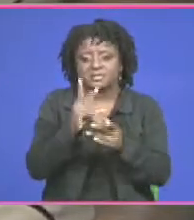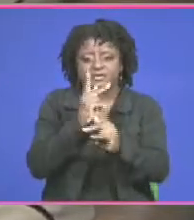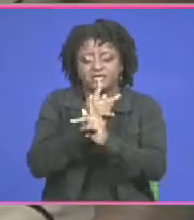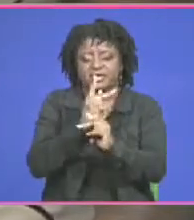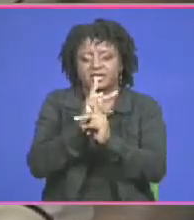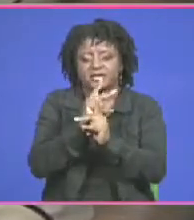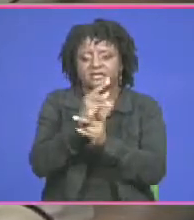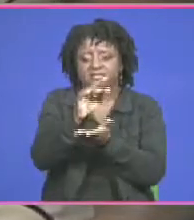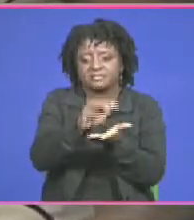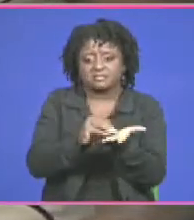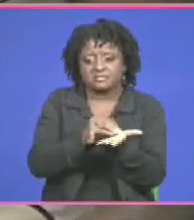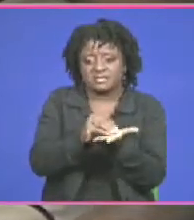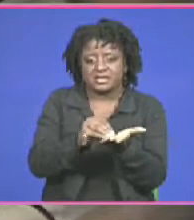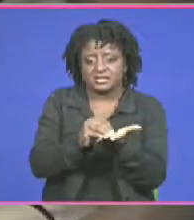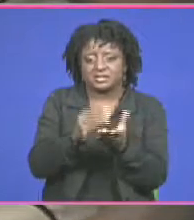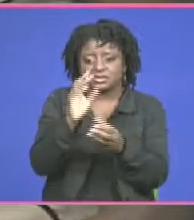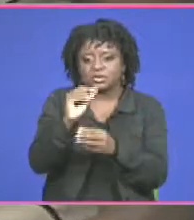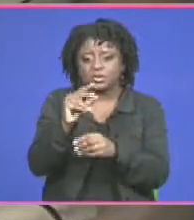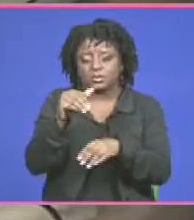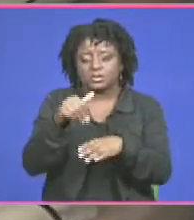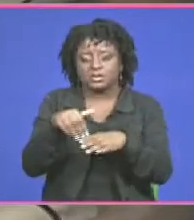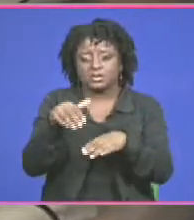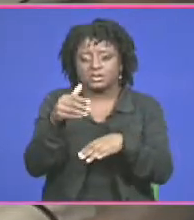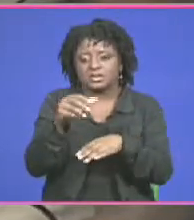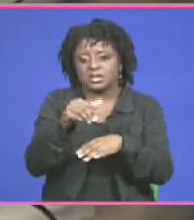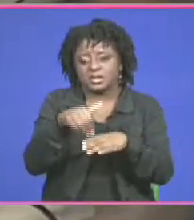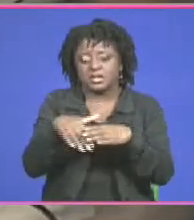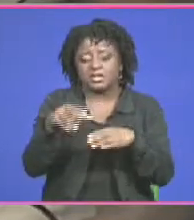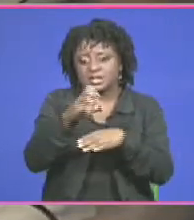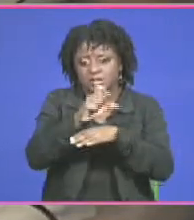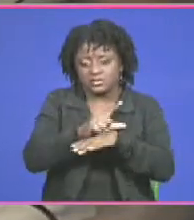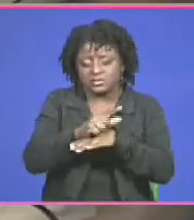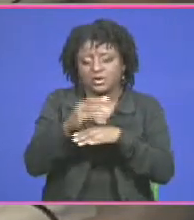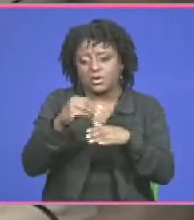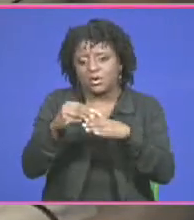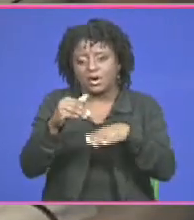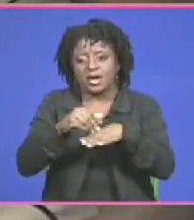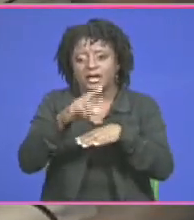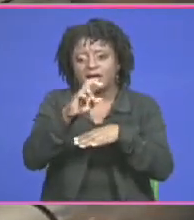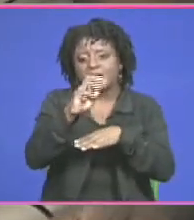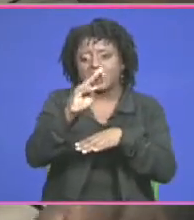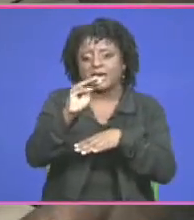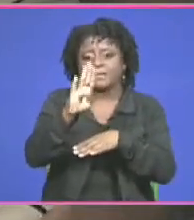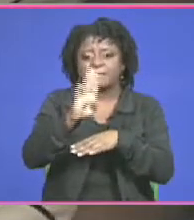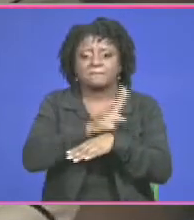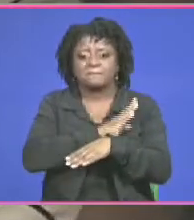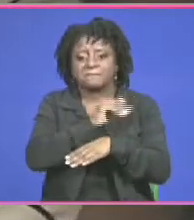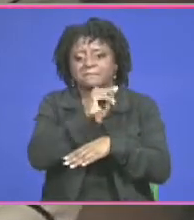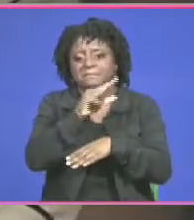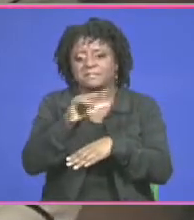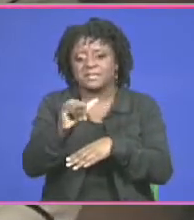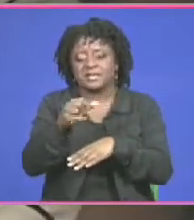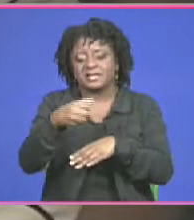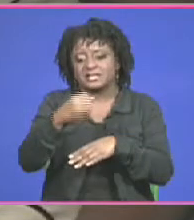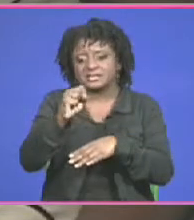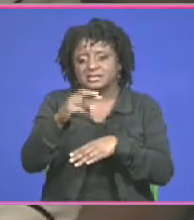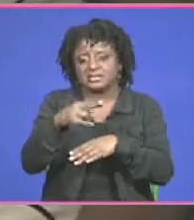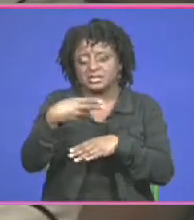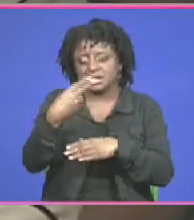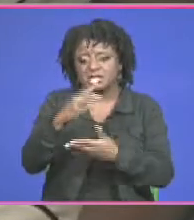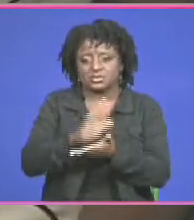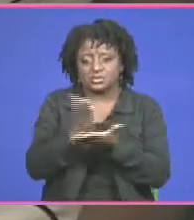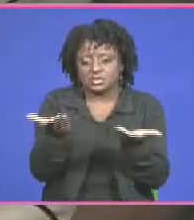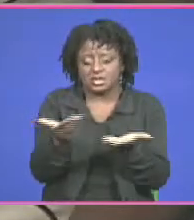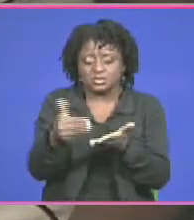Eleuthera or at the R.M. Bailey Senior High School here in New Providence has full-blown tuberculosis. Good evening, Bahamas. I'm Alcivis Muttings. Thanks for tuning